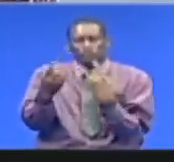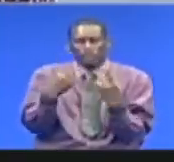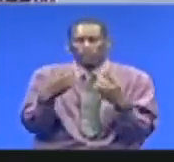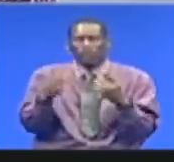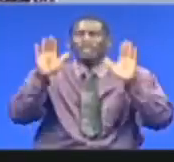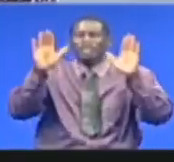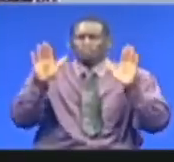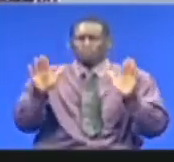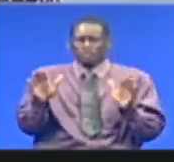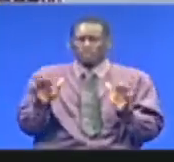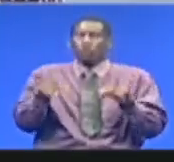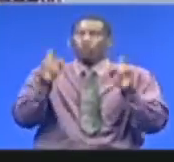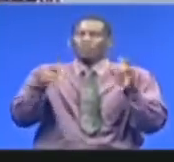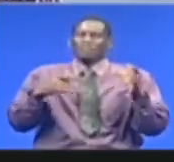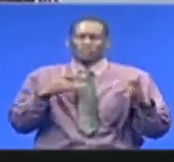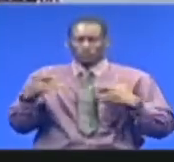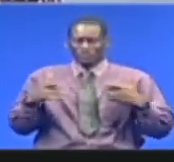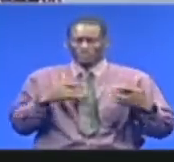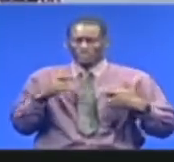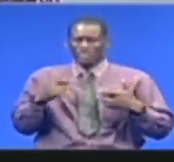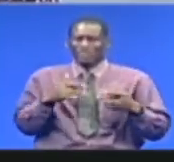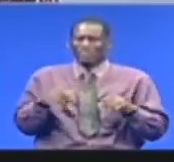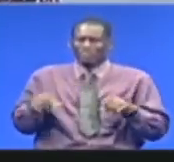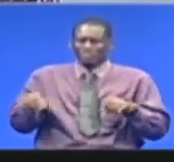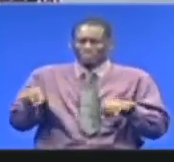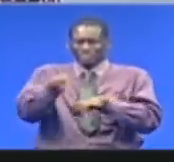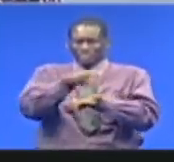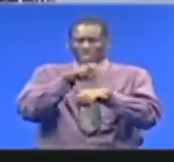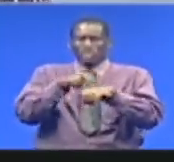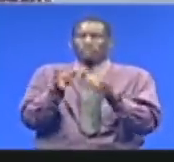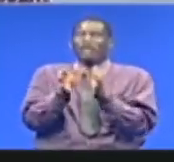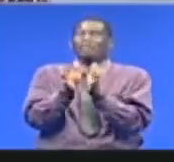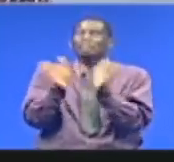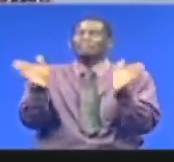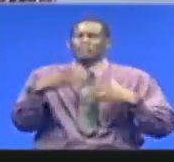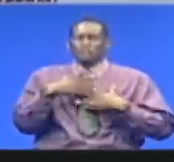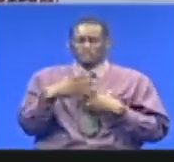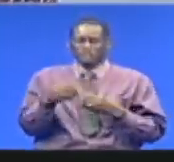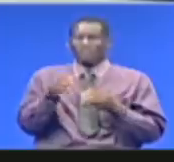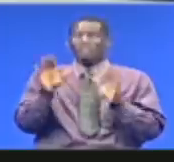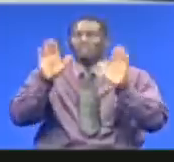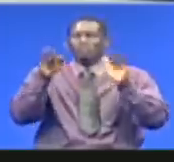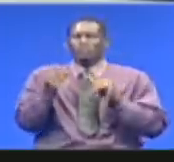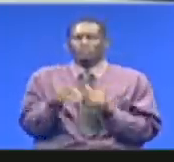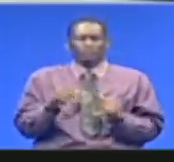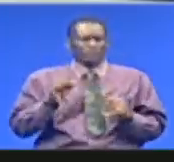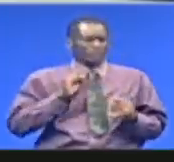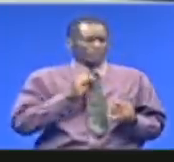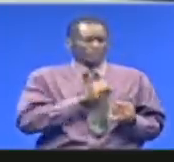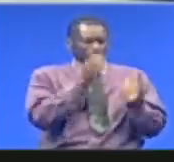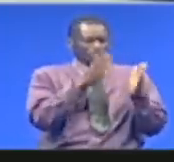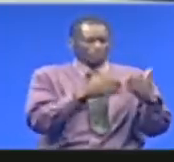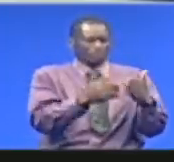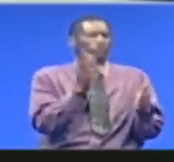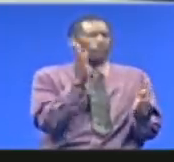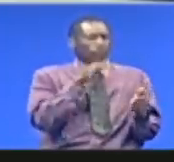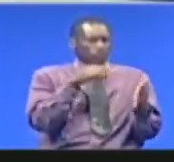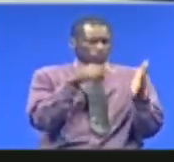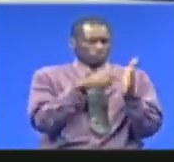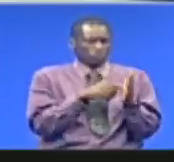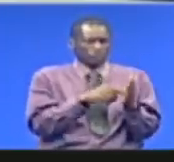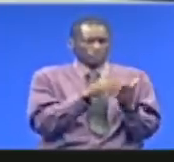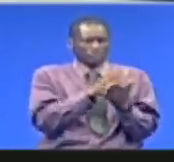must take into consideration the national and public interest. And that is very important. Senator, before you'll be finishing your point on the subject that